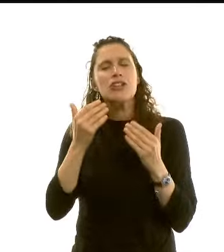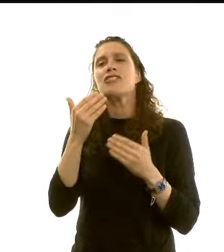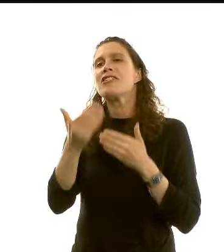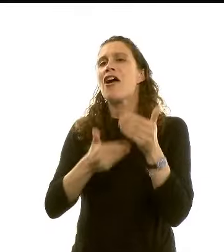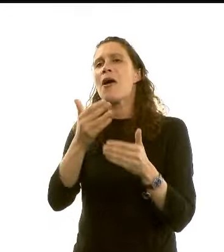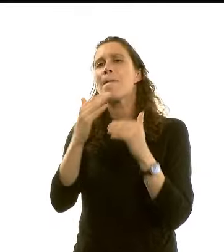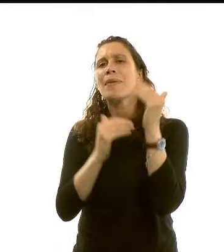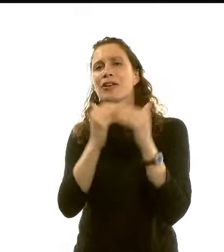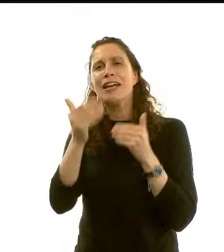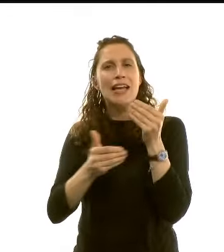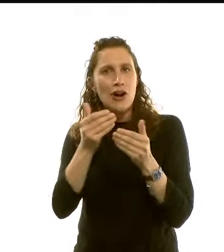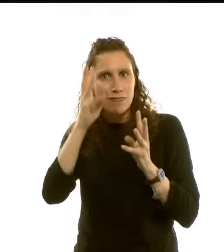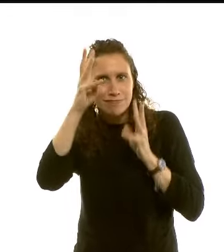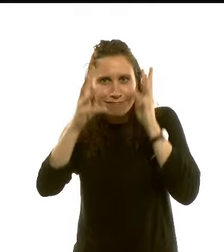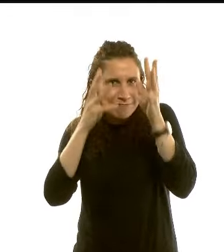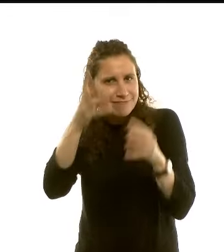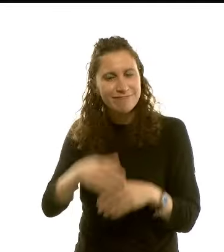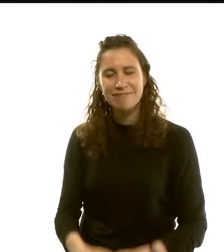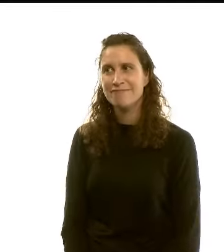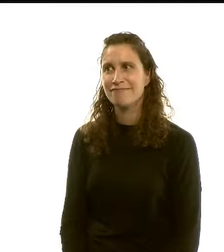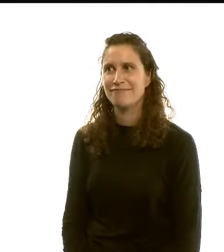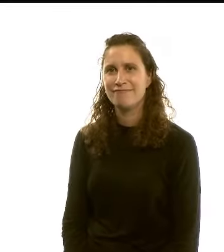creating. All right, see ya. Bye.